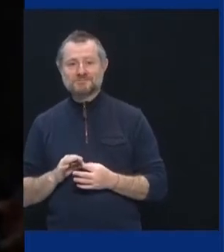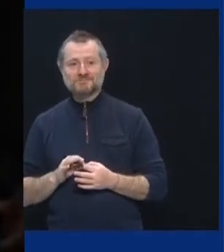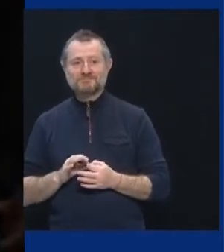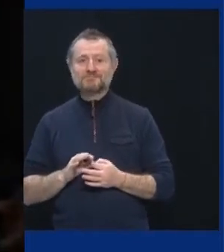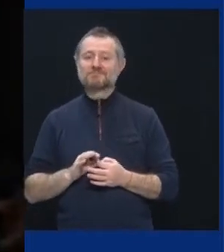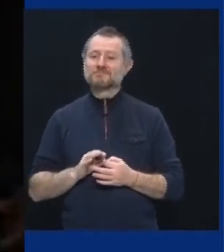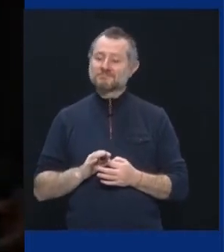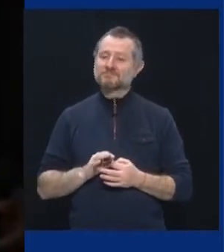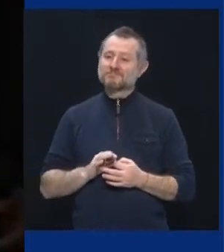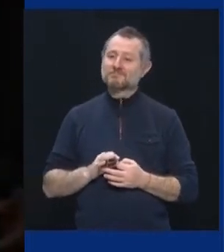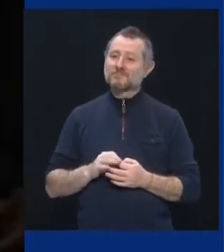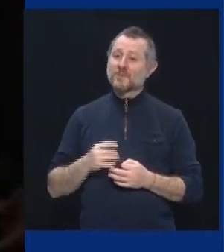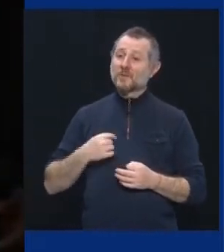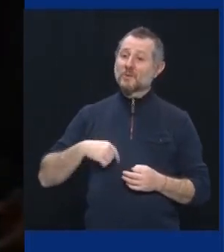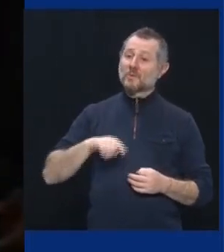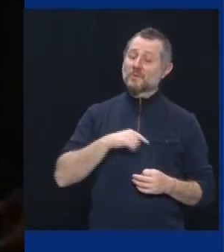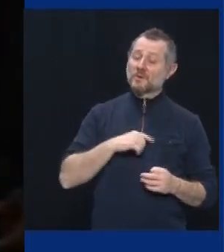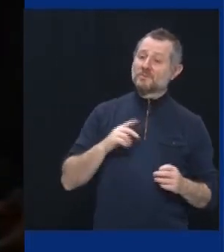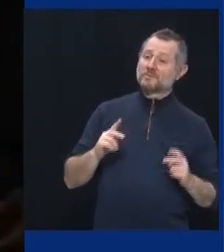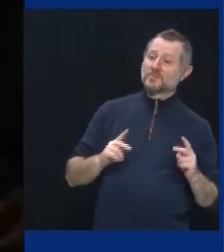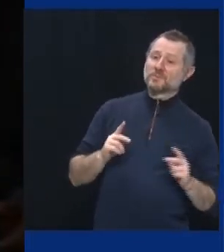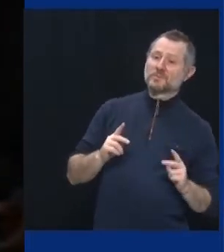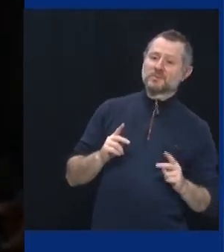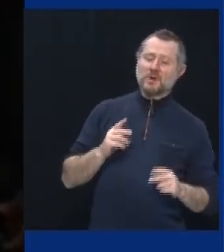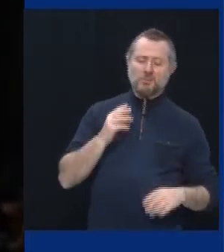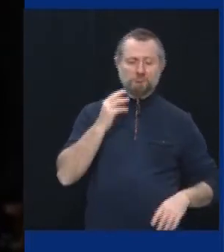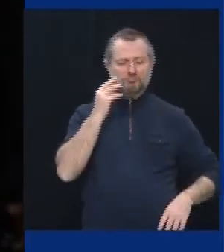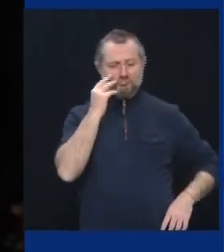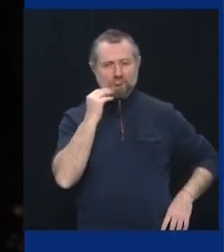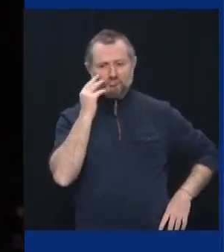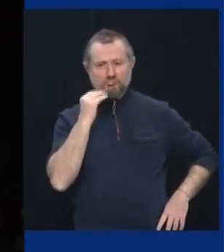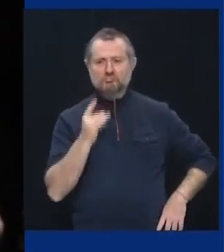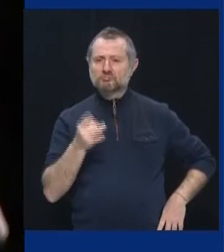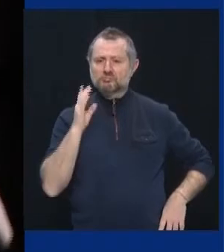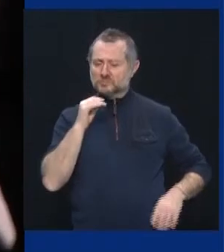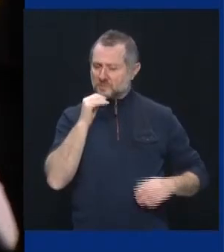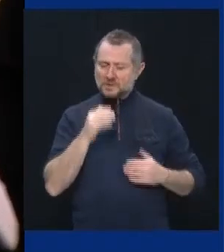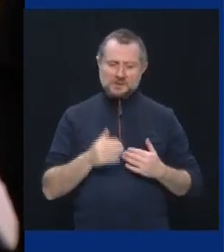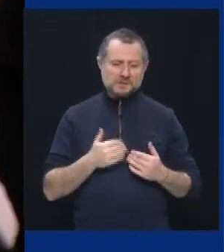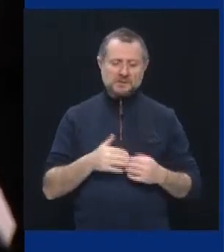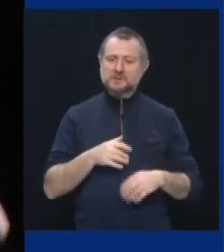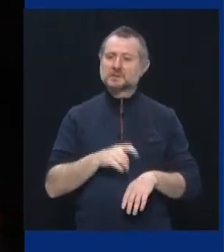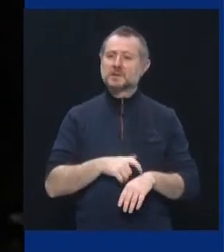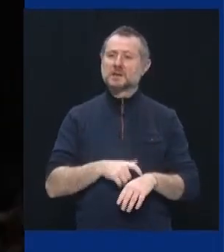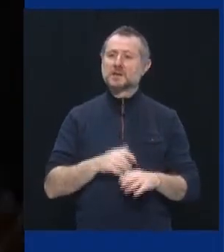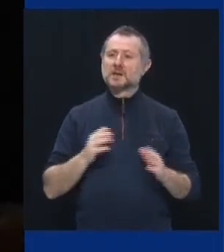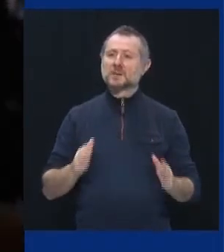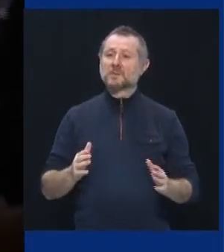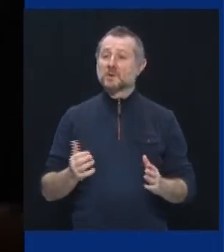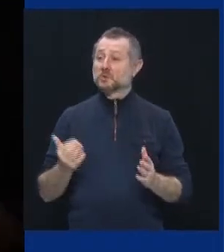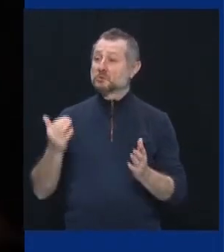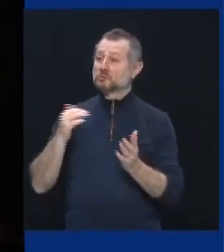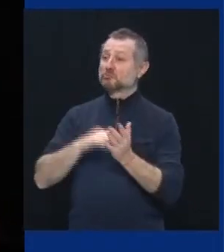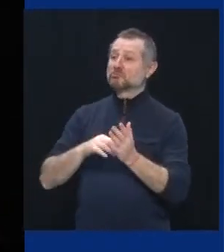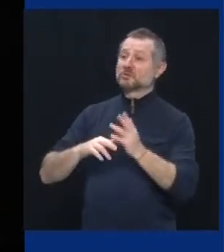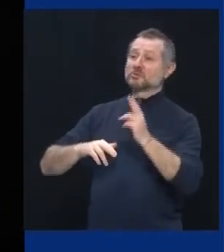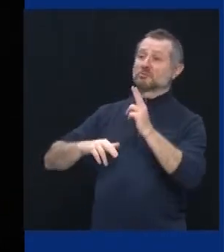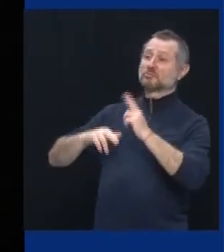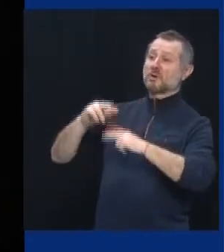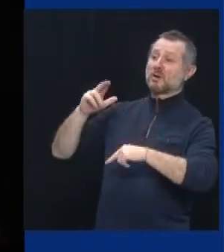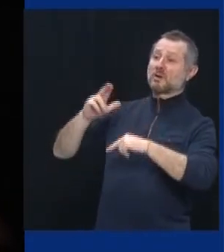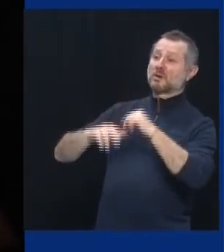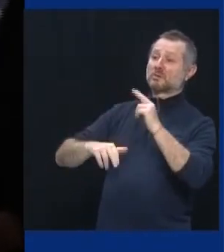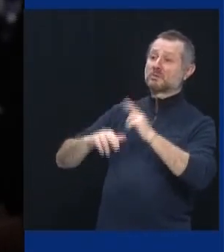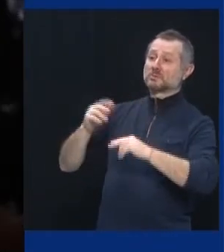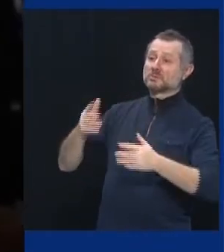And we've been through some rough times. And that Reconstruction was almost as bad as the